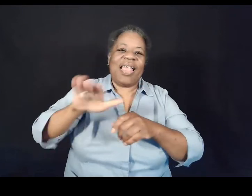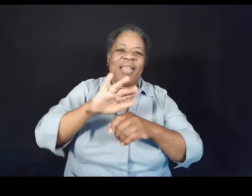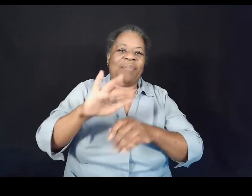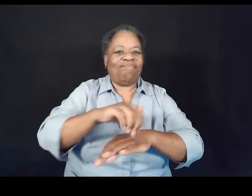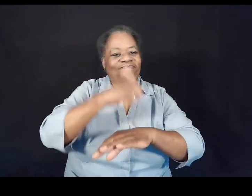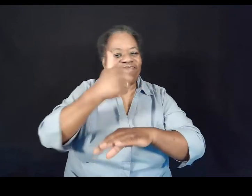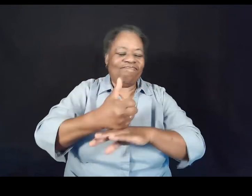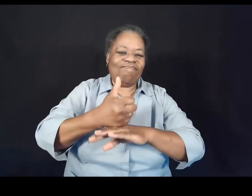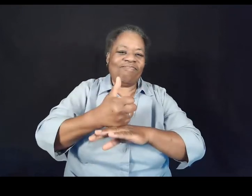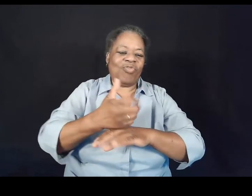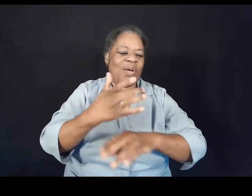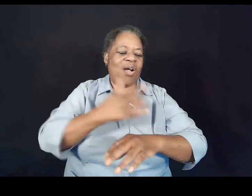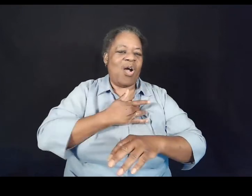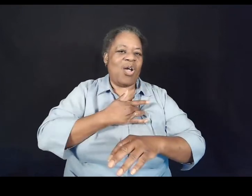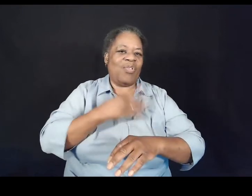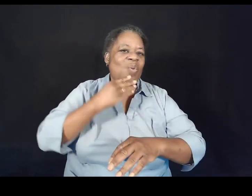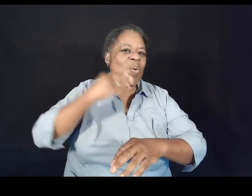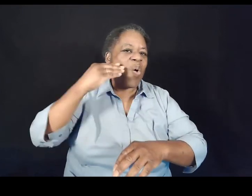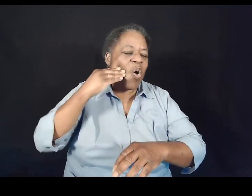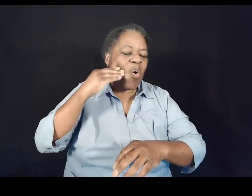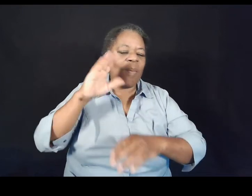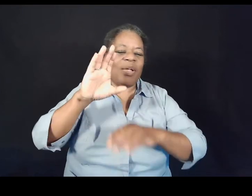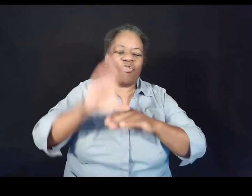our church and our world.